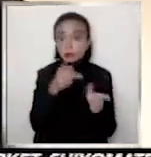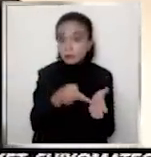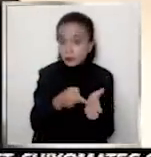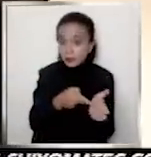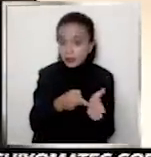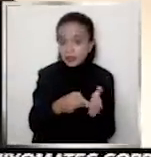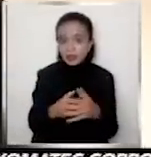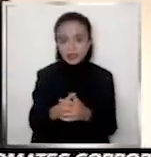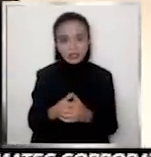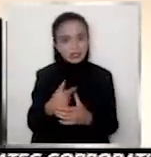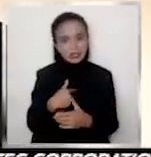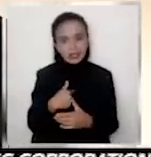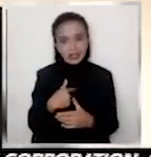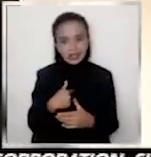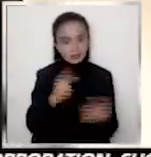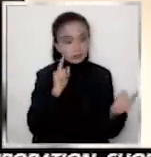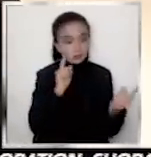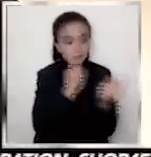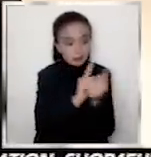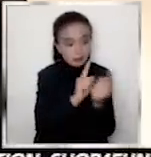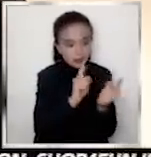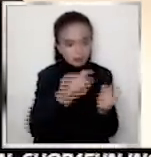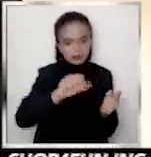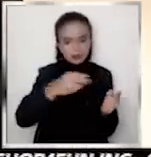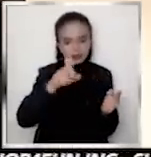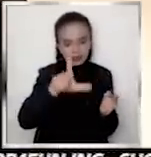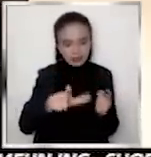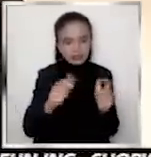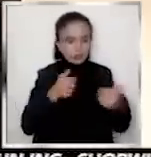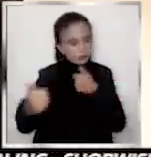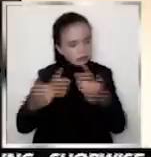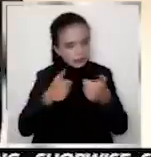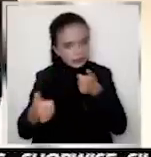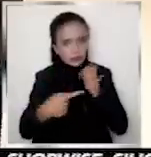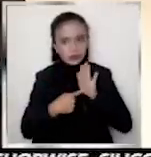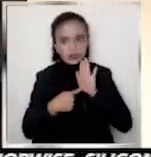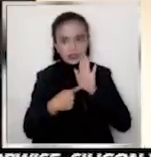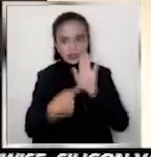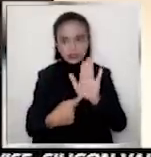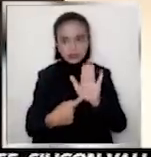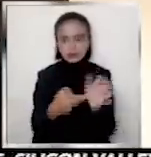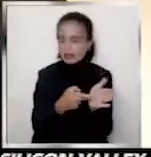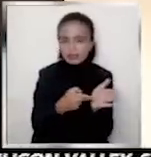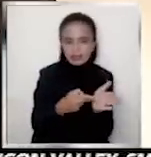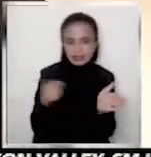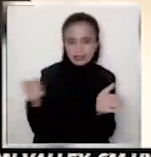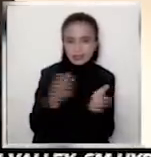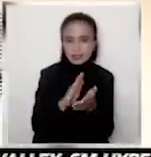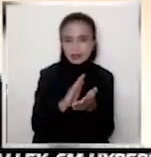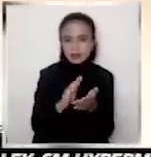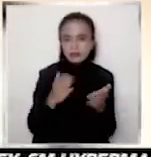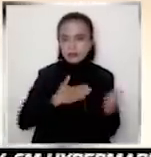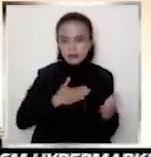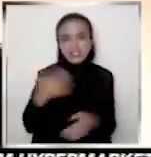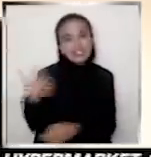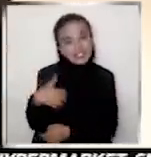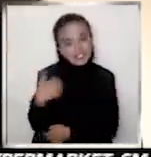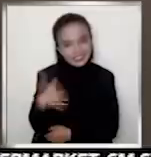Ashley through competitions and shows. And honestly, she's like my biggest crush. Maybe till this